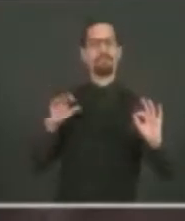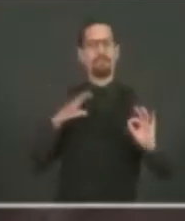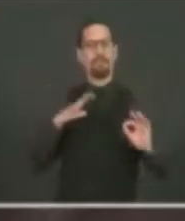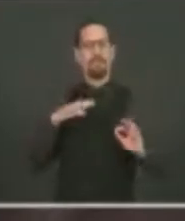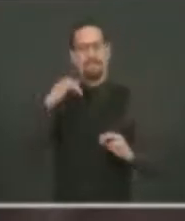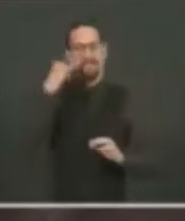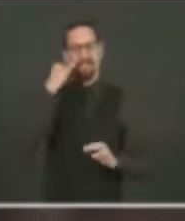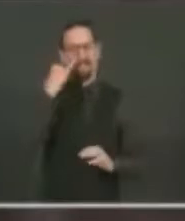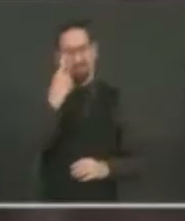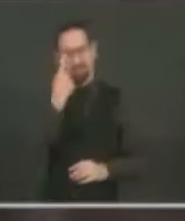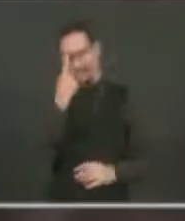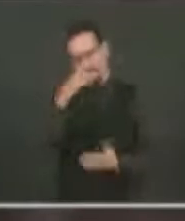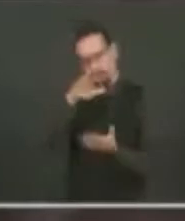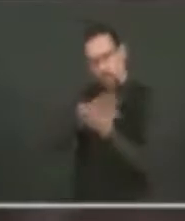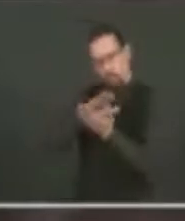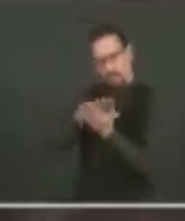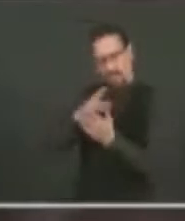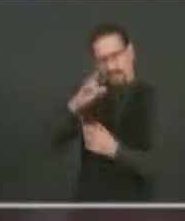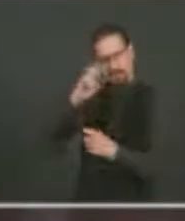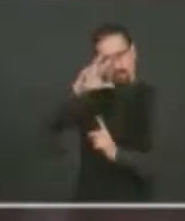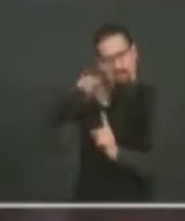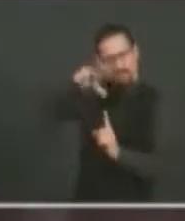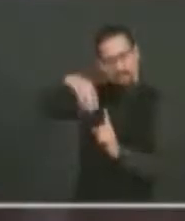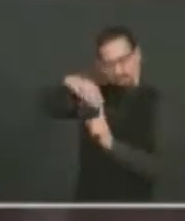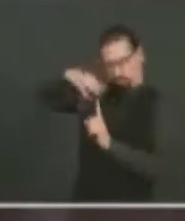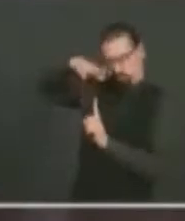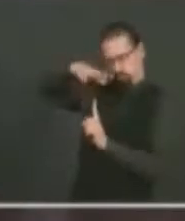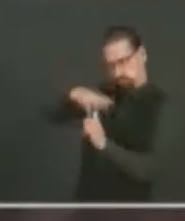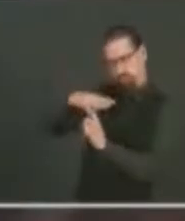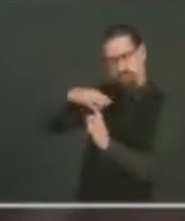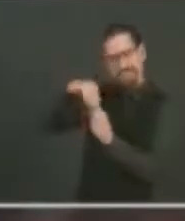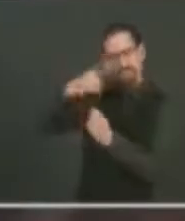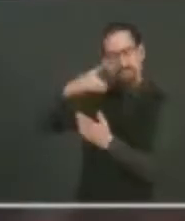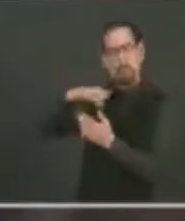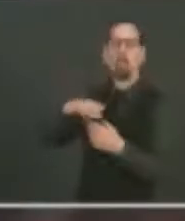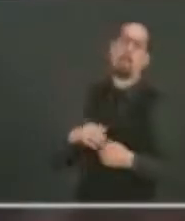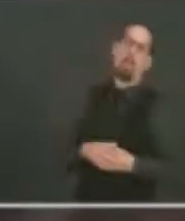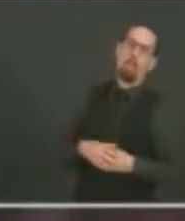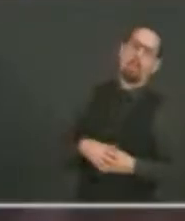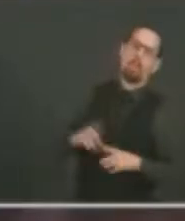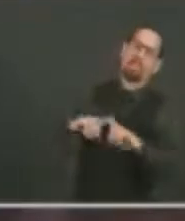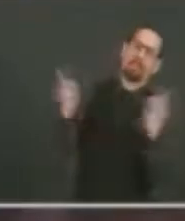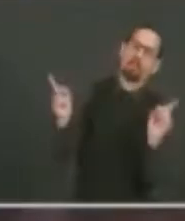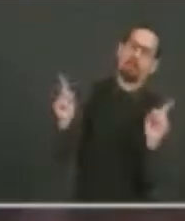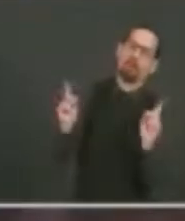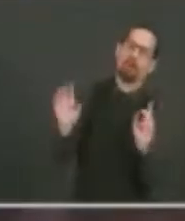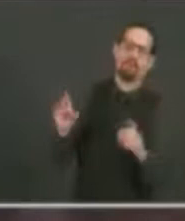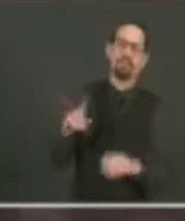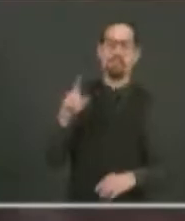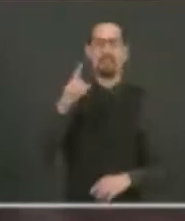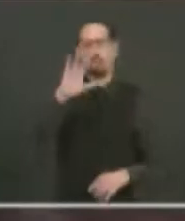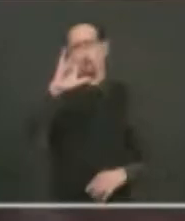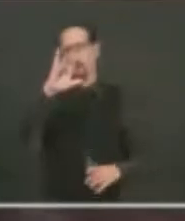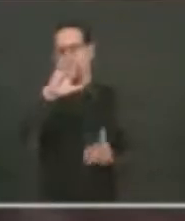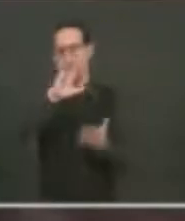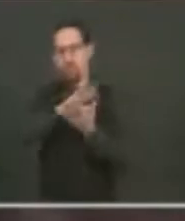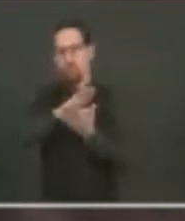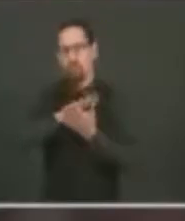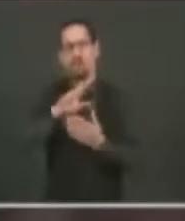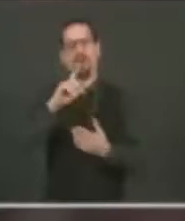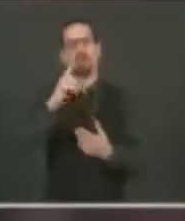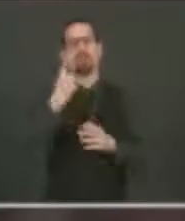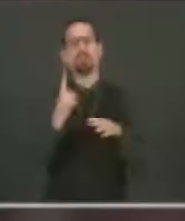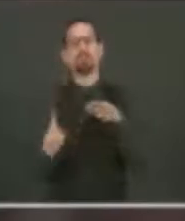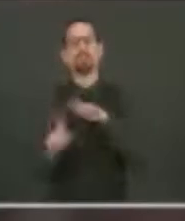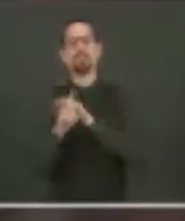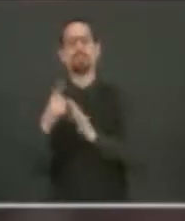school. When they're isolated and spread out, that means that we are stopping transmission from occurring again